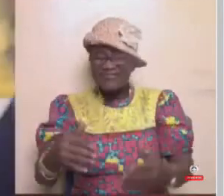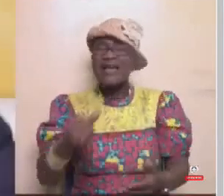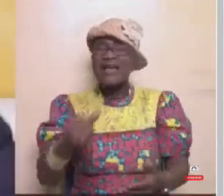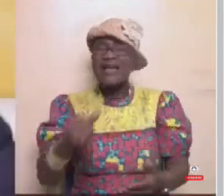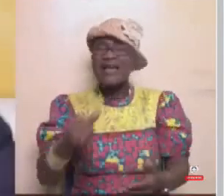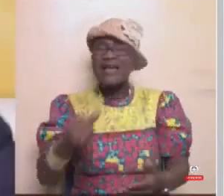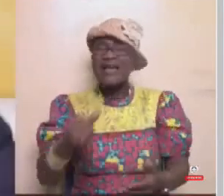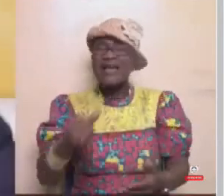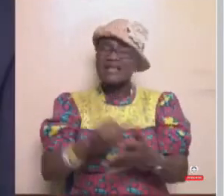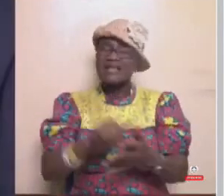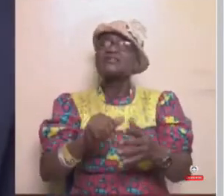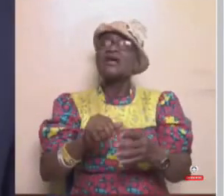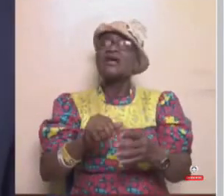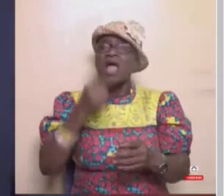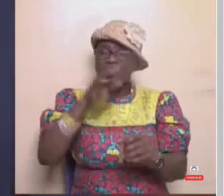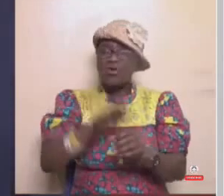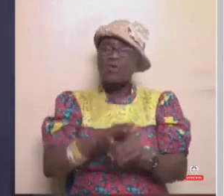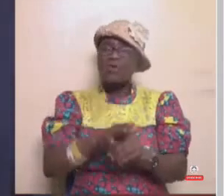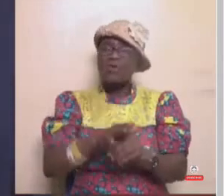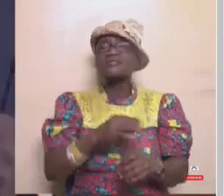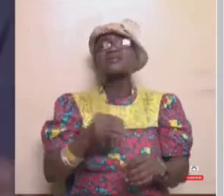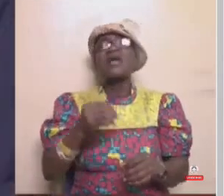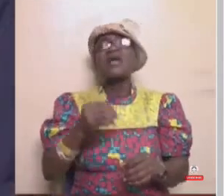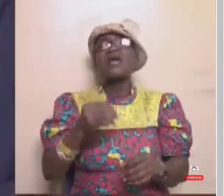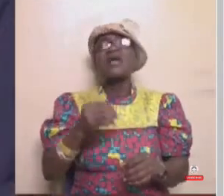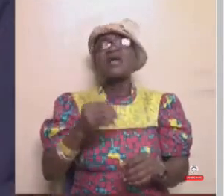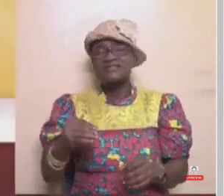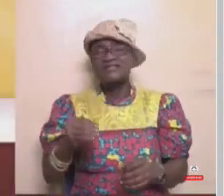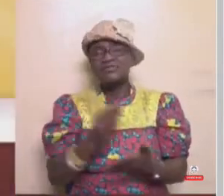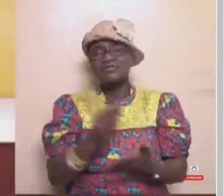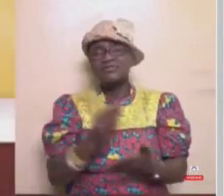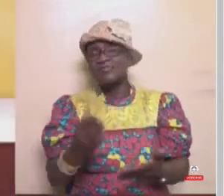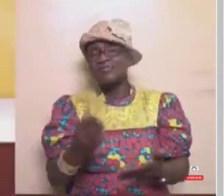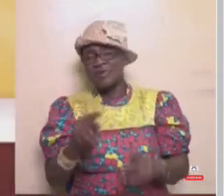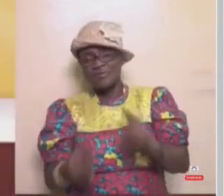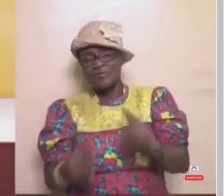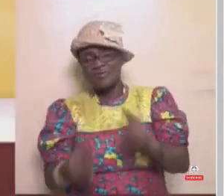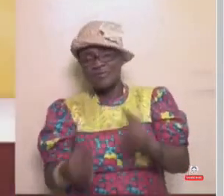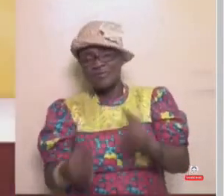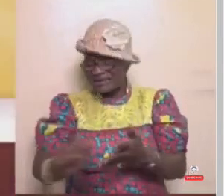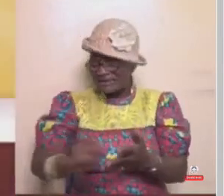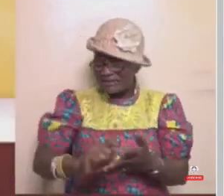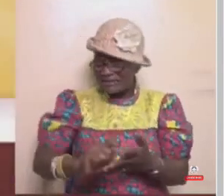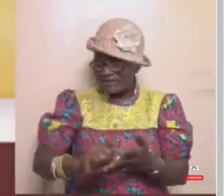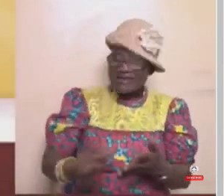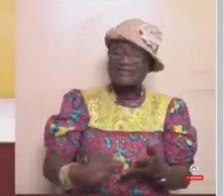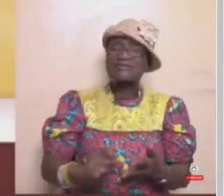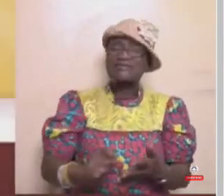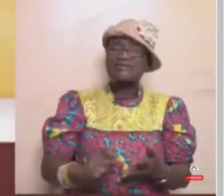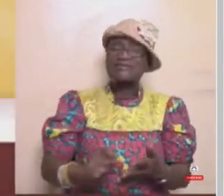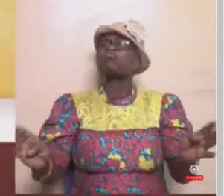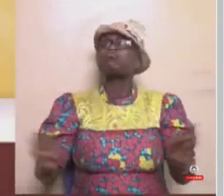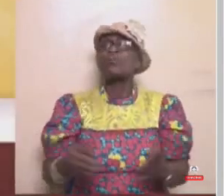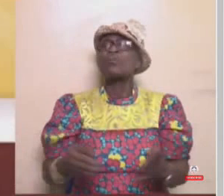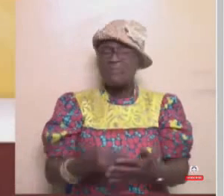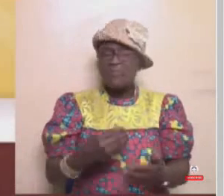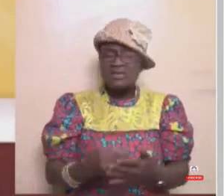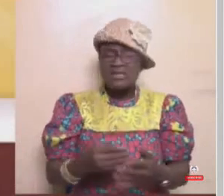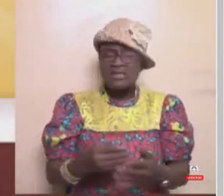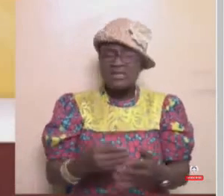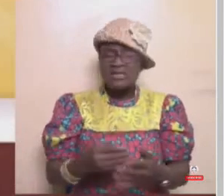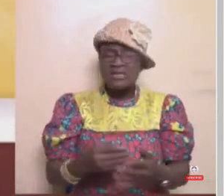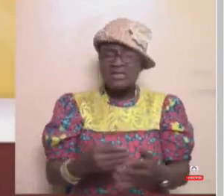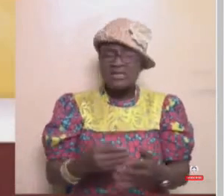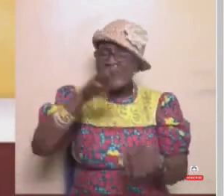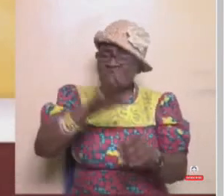making pledges upon pledges. They will write big amount, they won't pay. Why don't you write the little you can pay? And